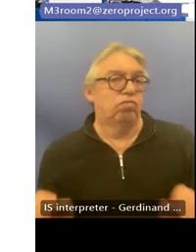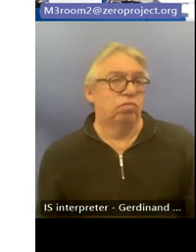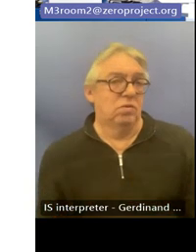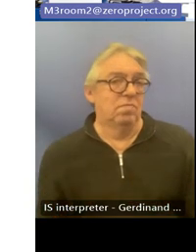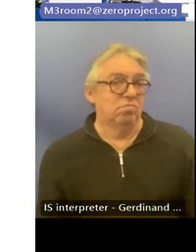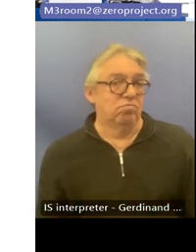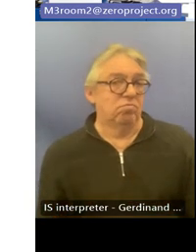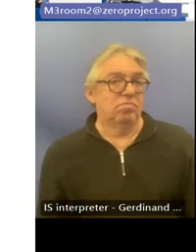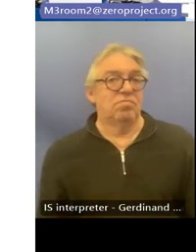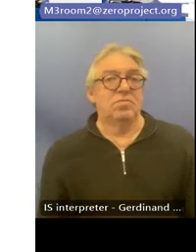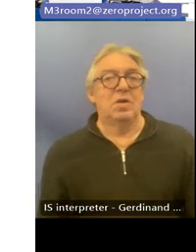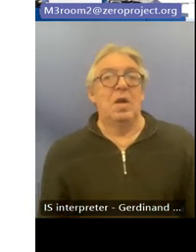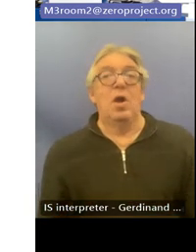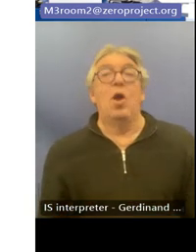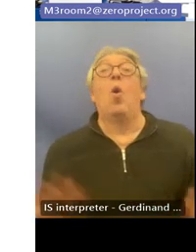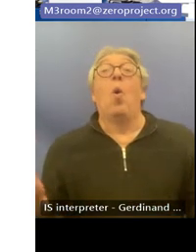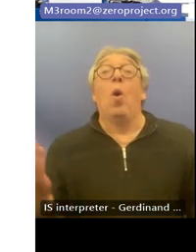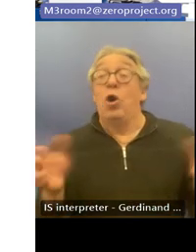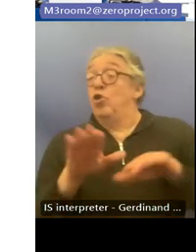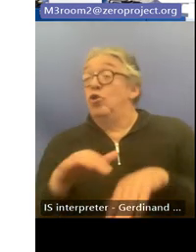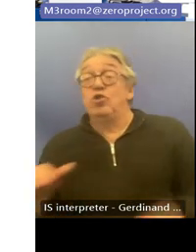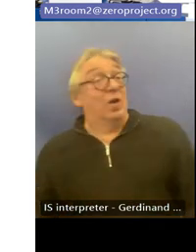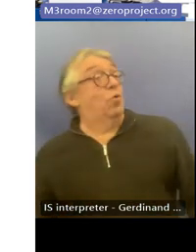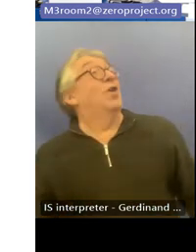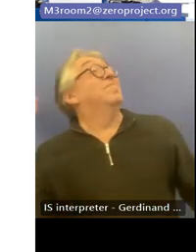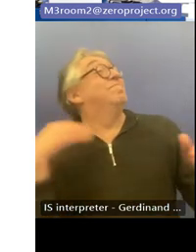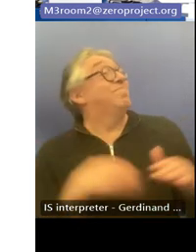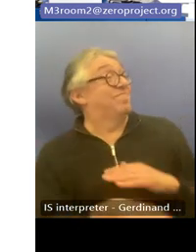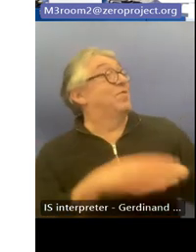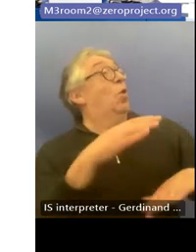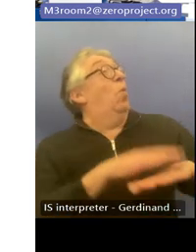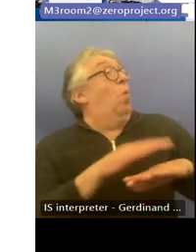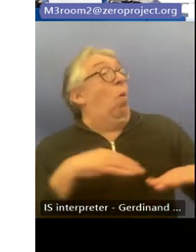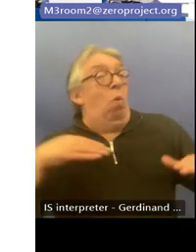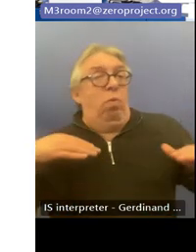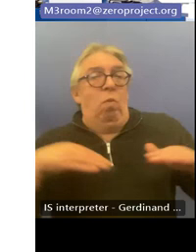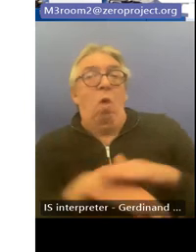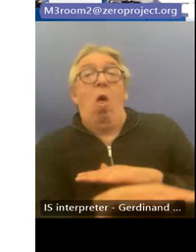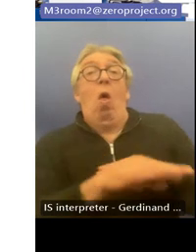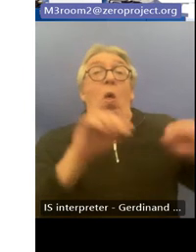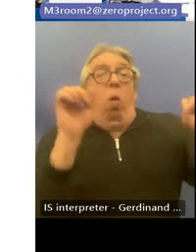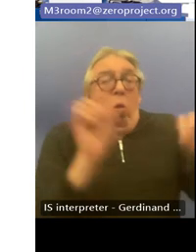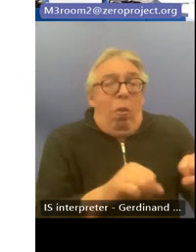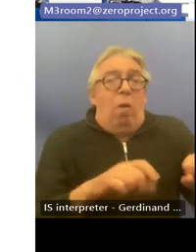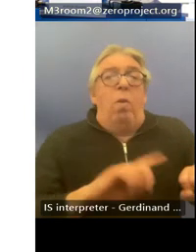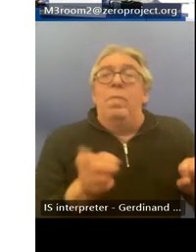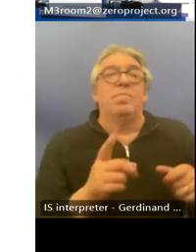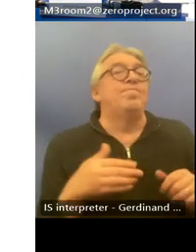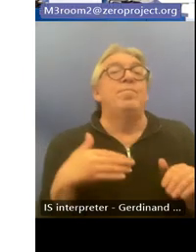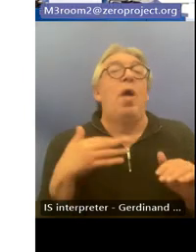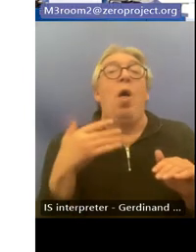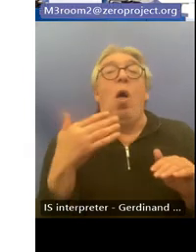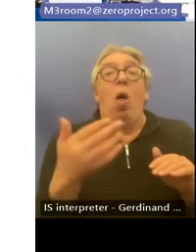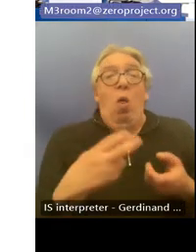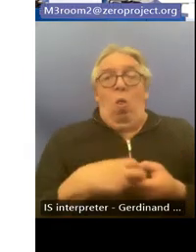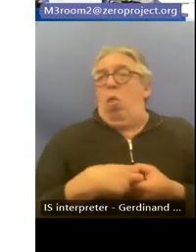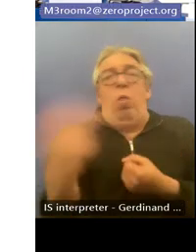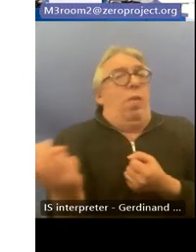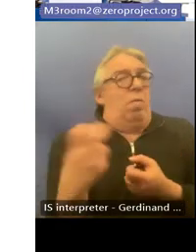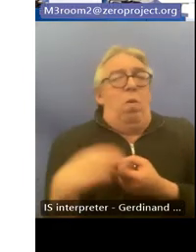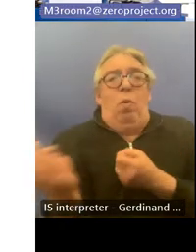and admitted, but they are not continuing their education. The huge number are dropout in the primary education level.